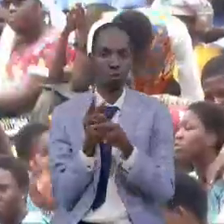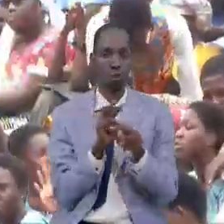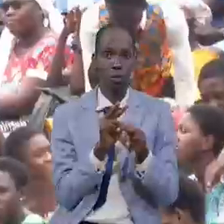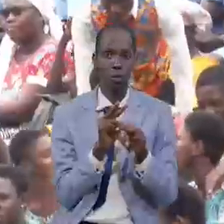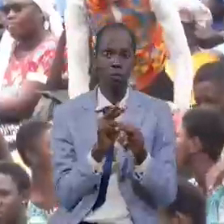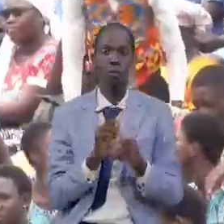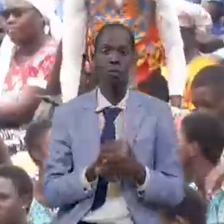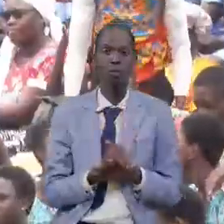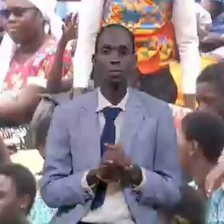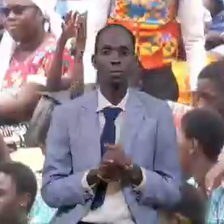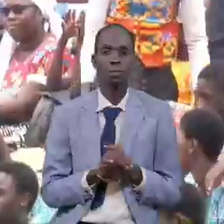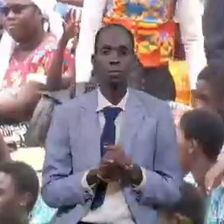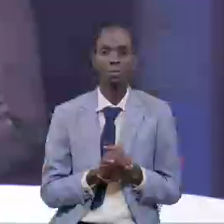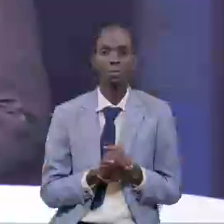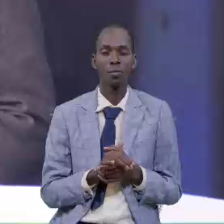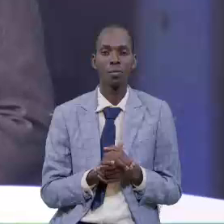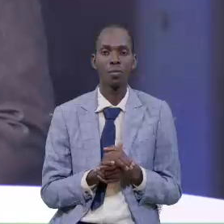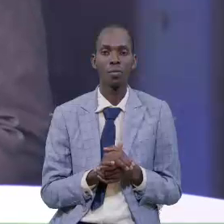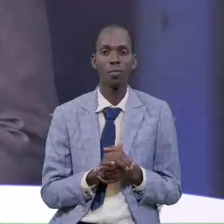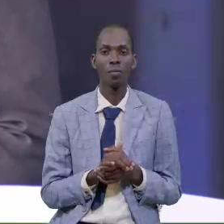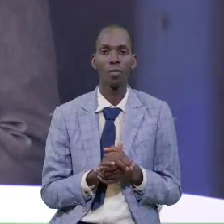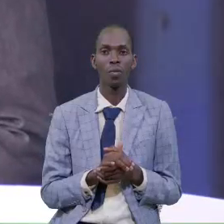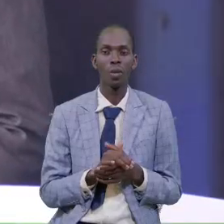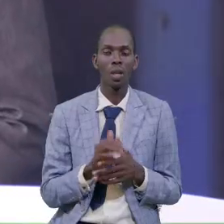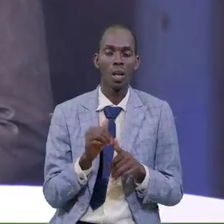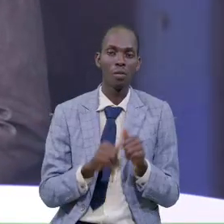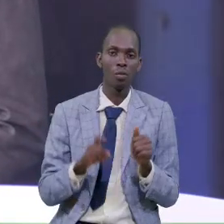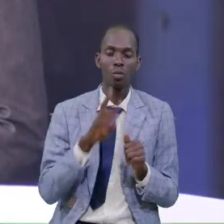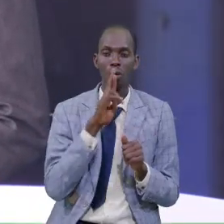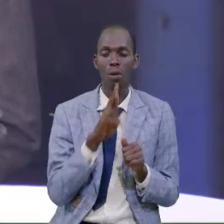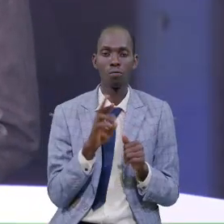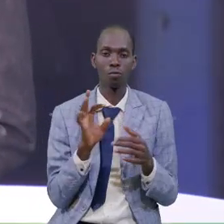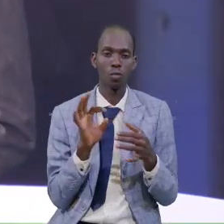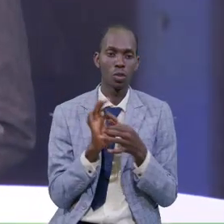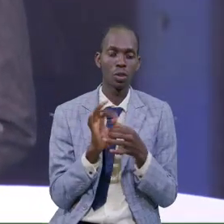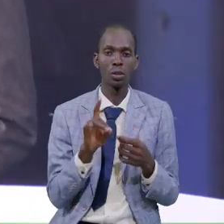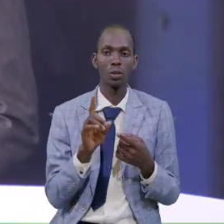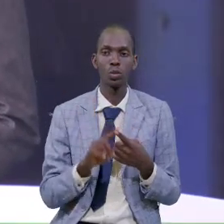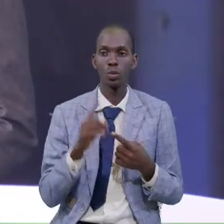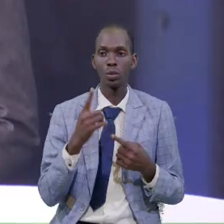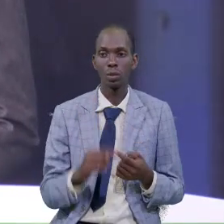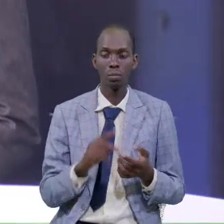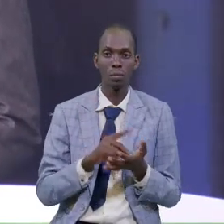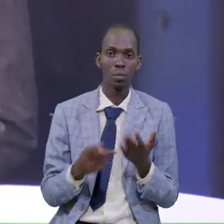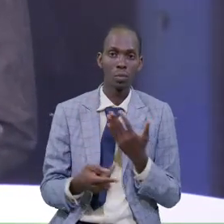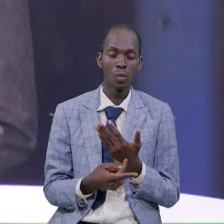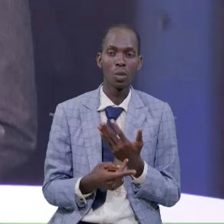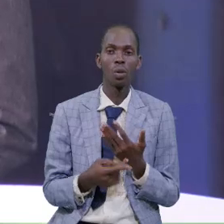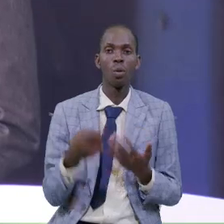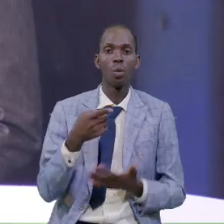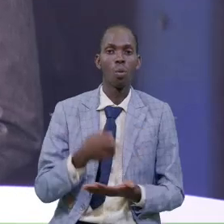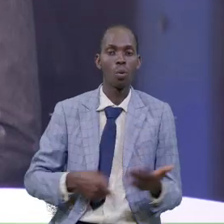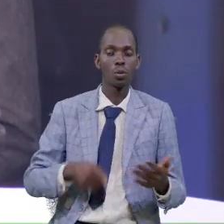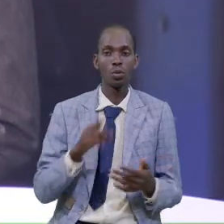linked to the Impact Academy, what you are doing at the Alpha location, you are expected to do